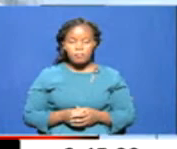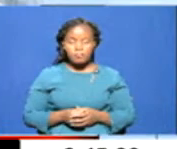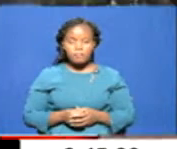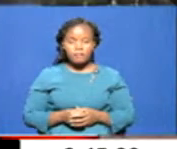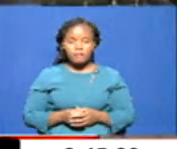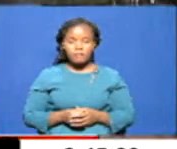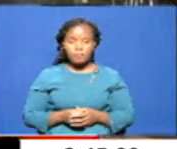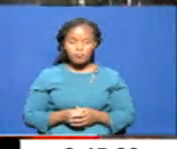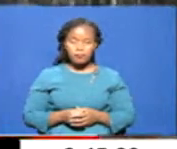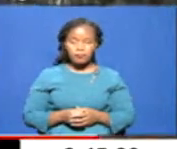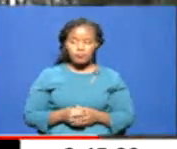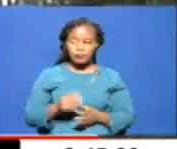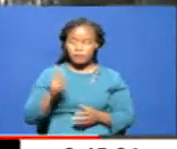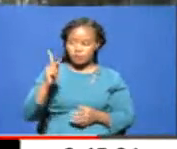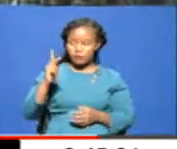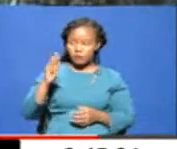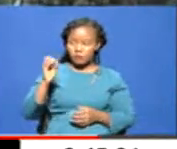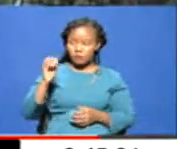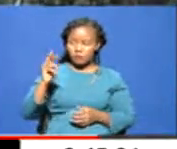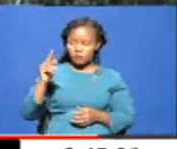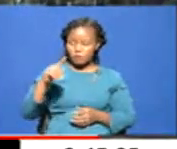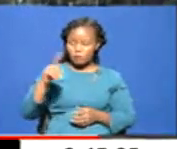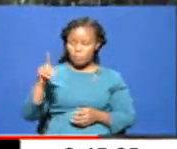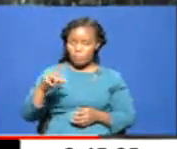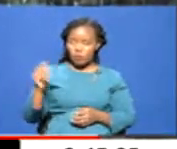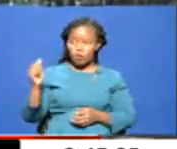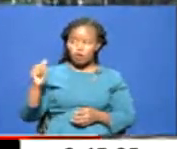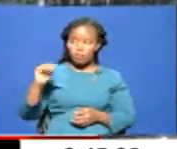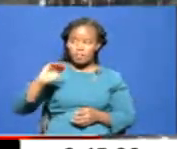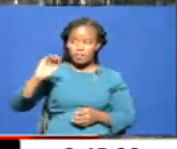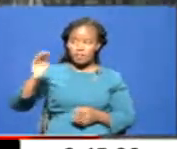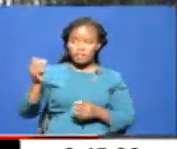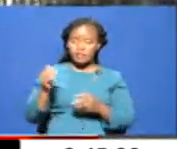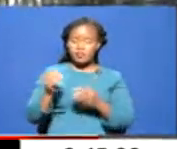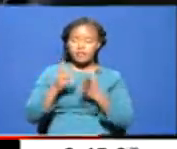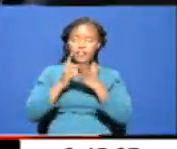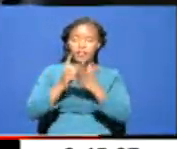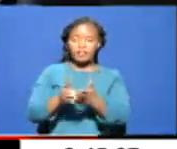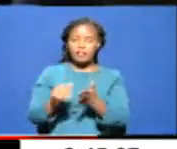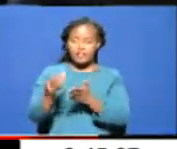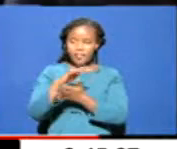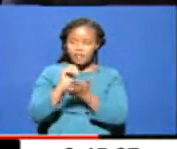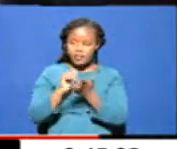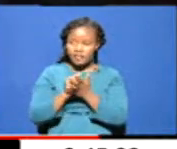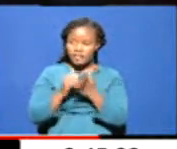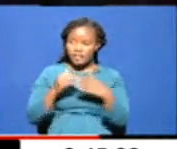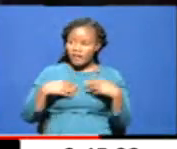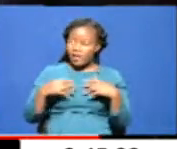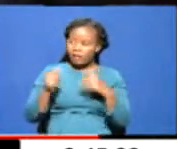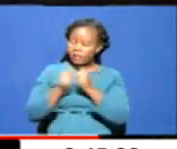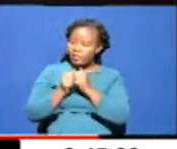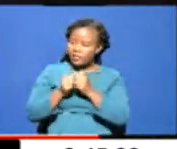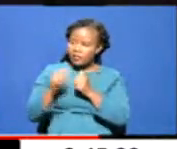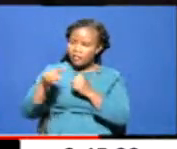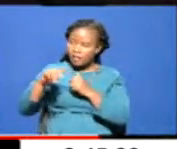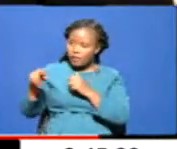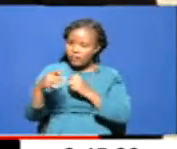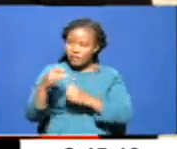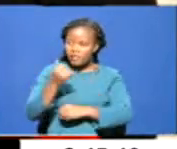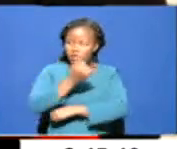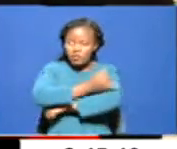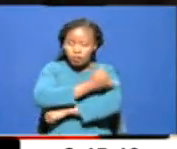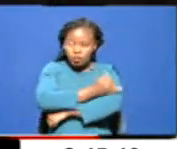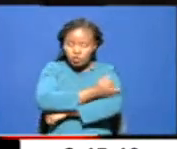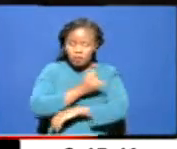The Konsa Technopolis City's National Data Center currently hosts data for 10 key institutions in the country drawn